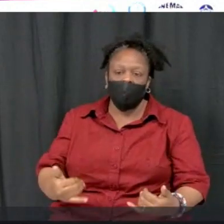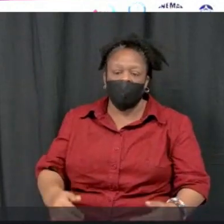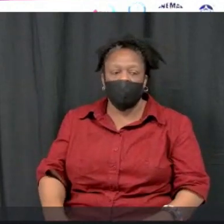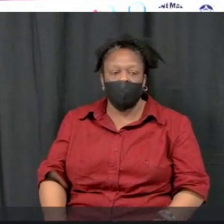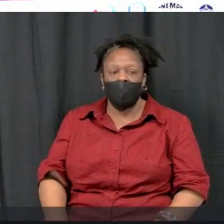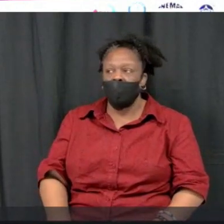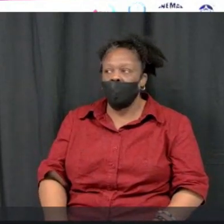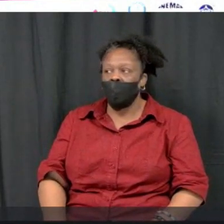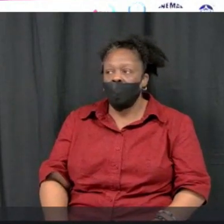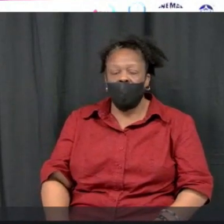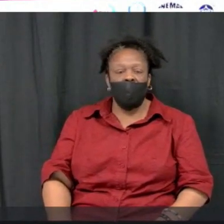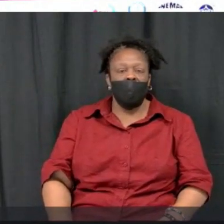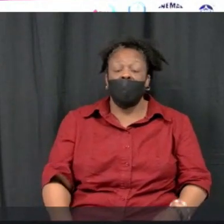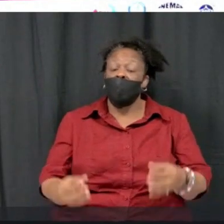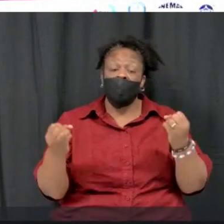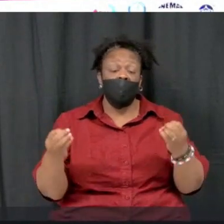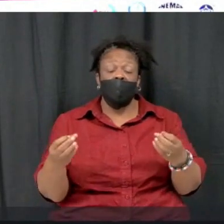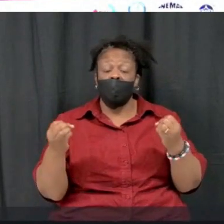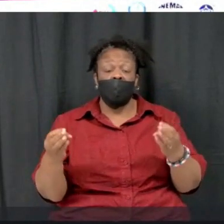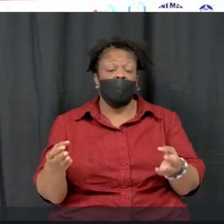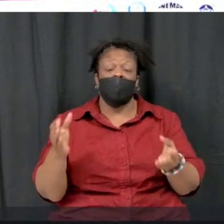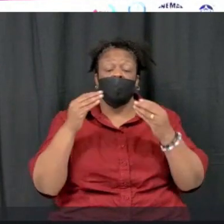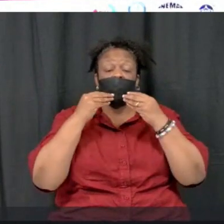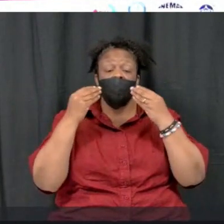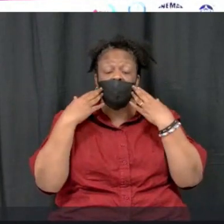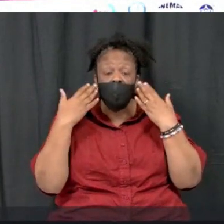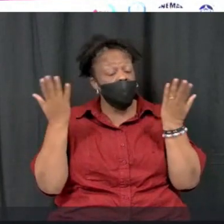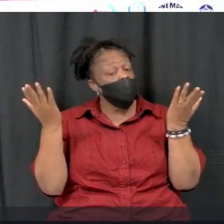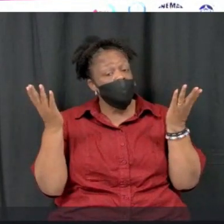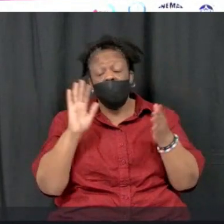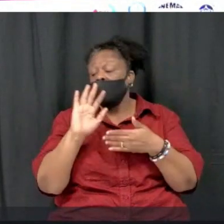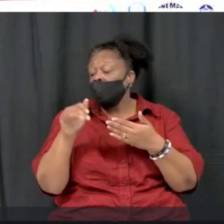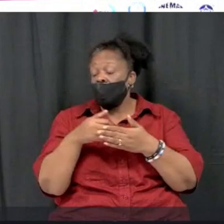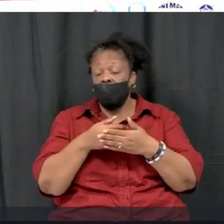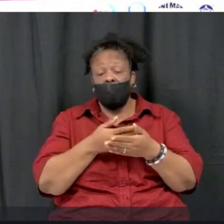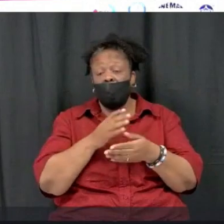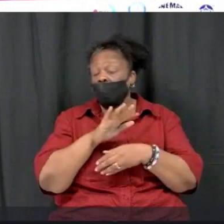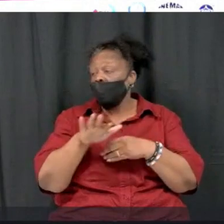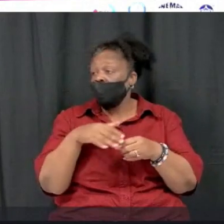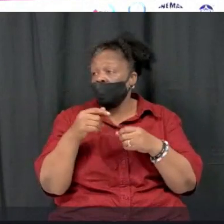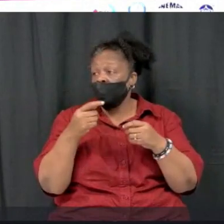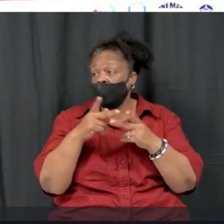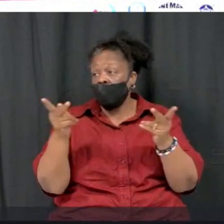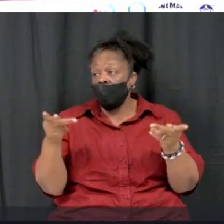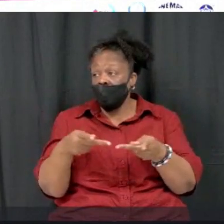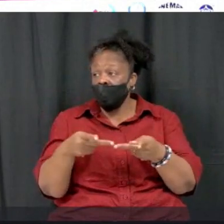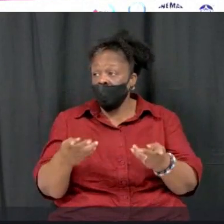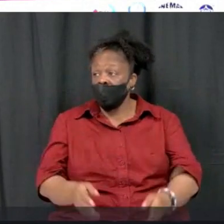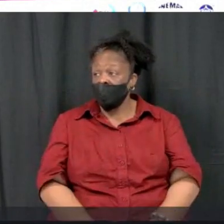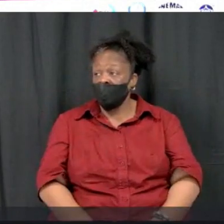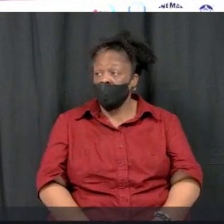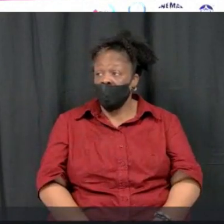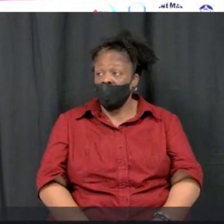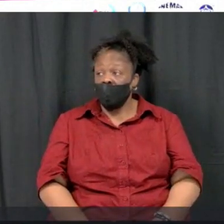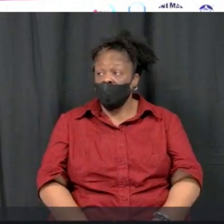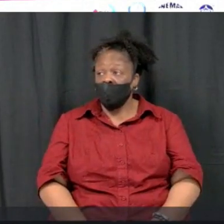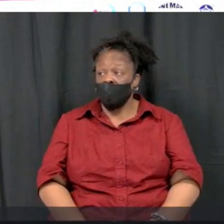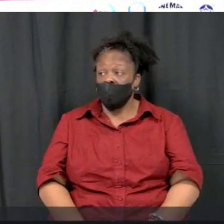many of the pharmacies. Some of the wholesalers are selling masks. We have masks now being produced in